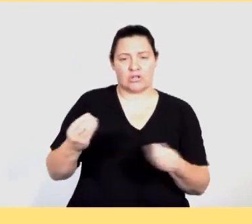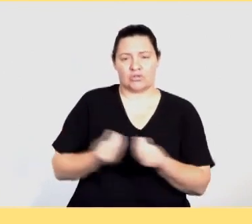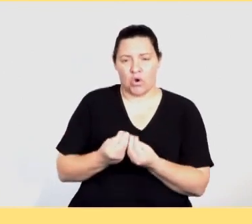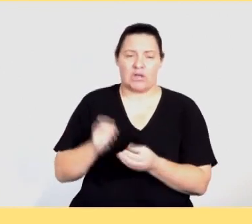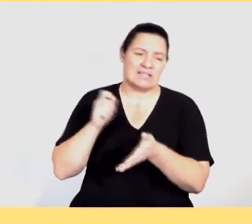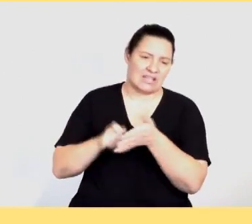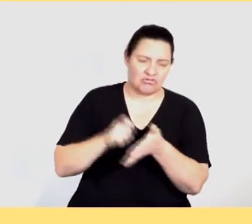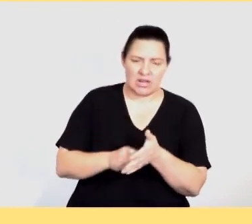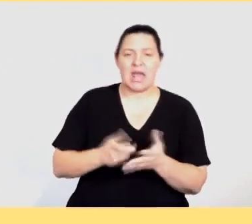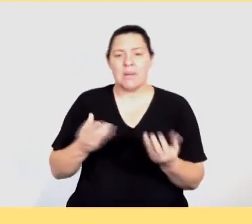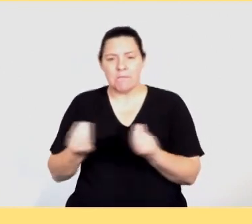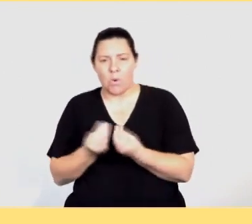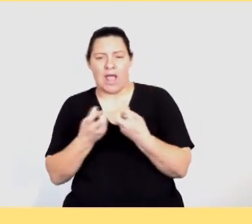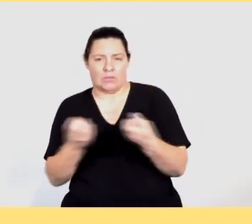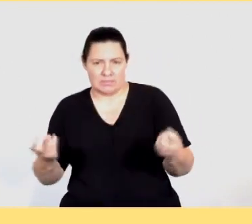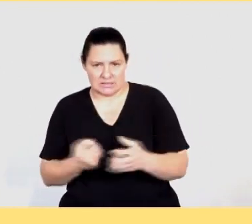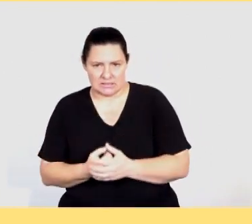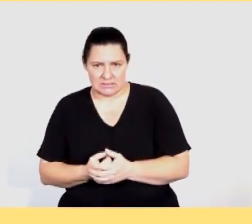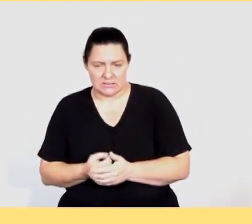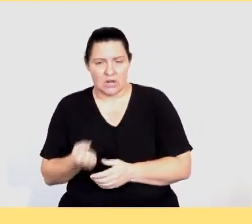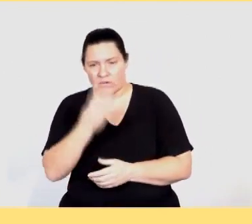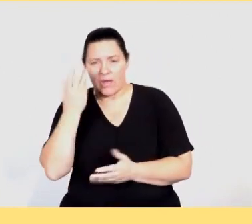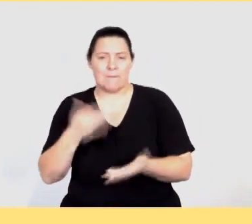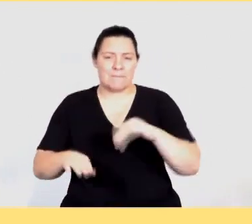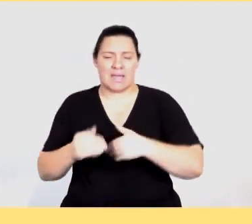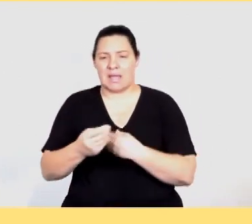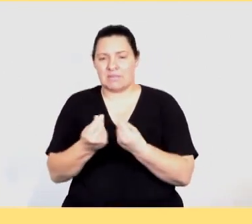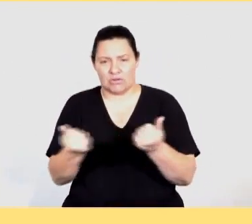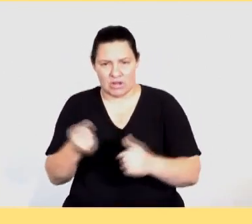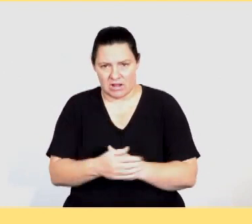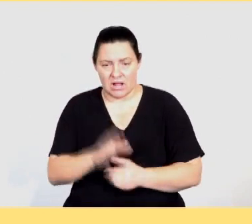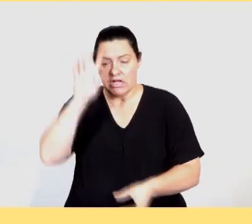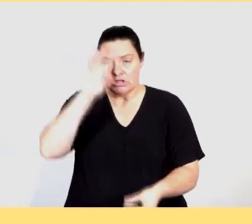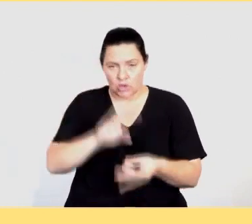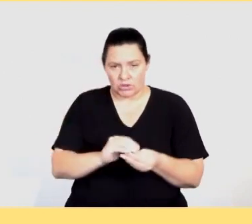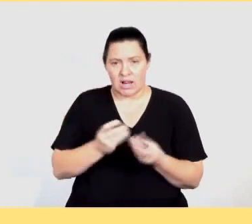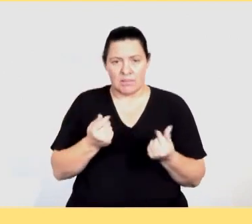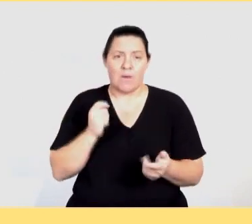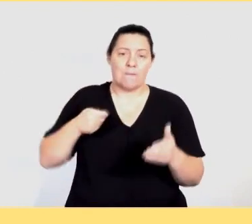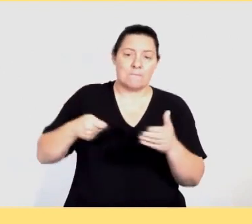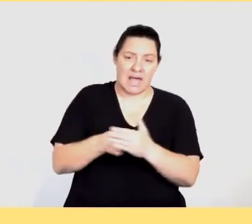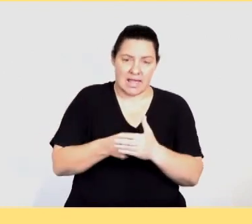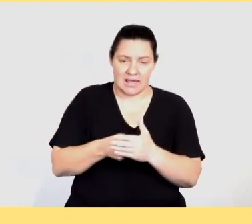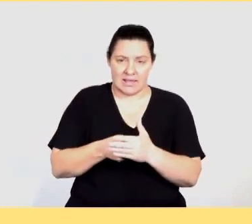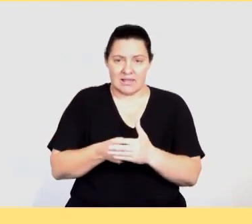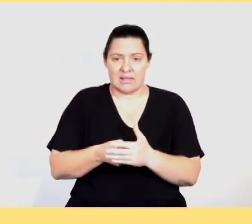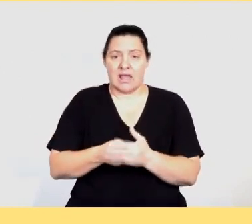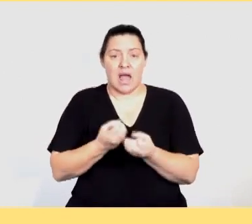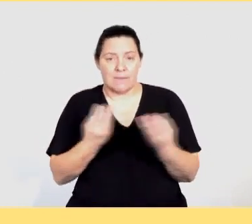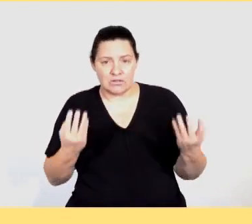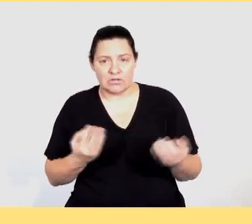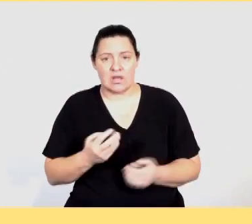trading stock, stationery, and even some equipment, not forgetting packing materials. And the total amount of our